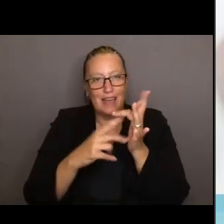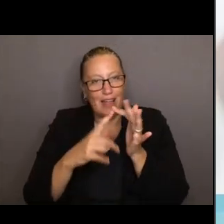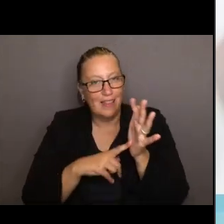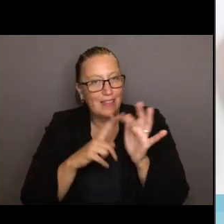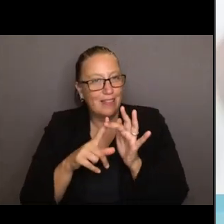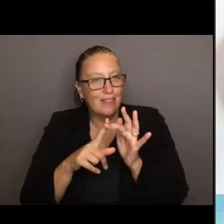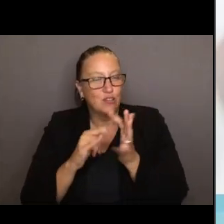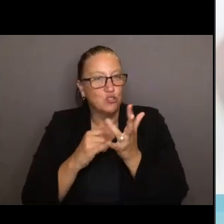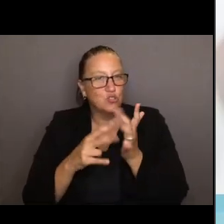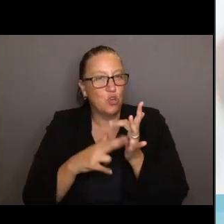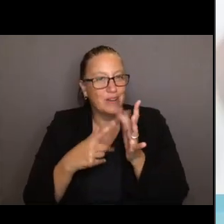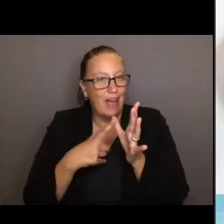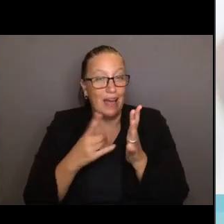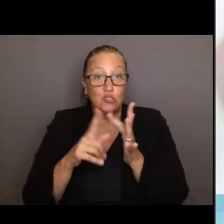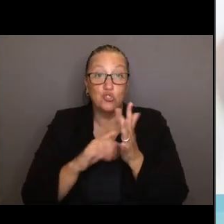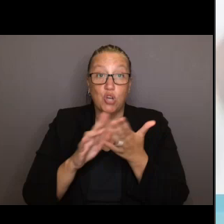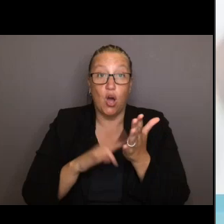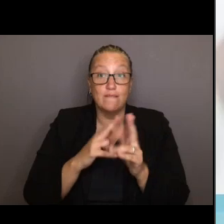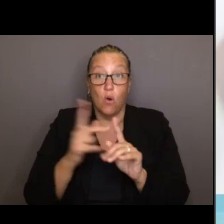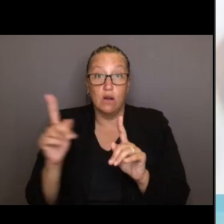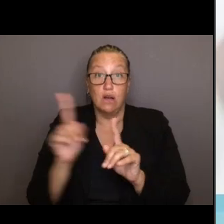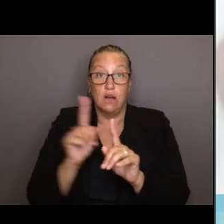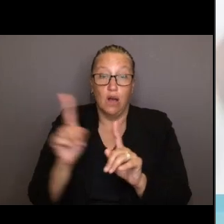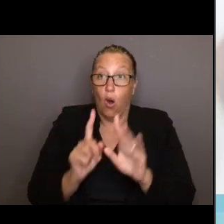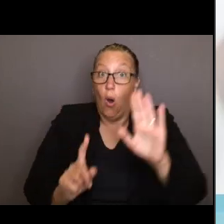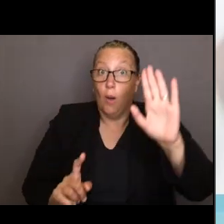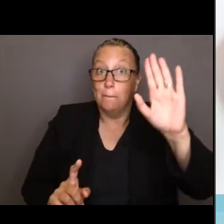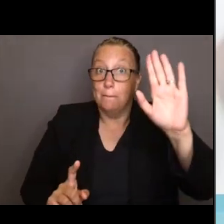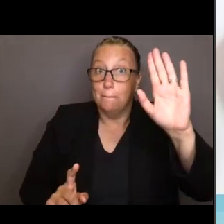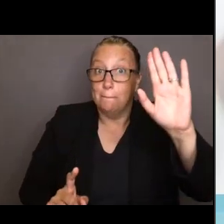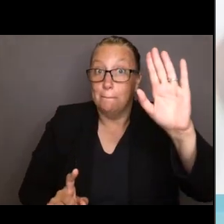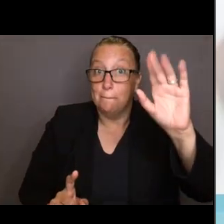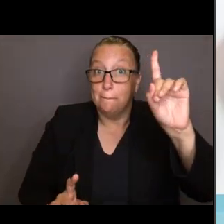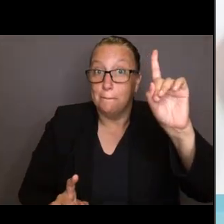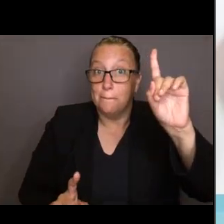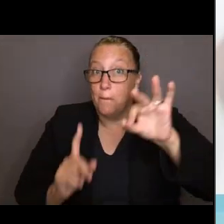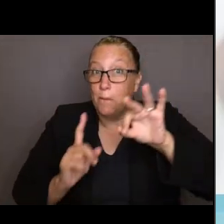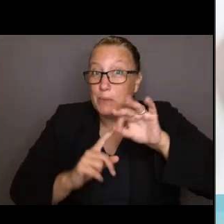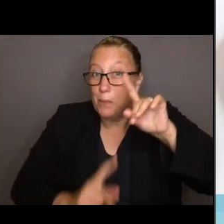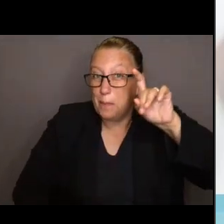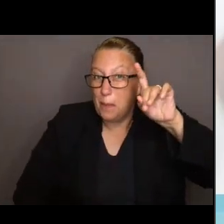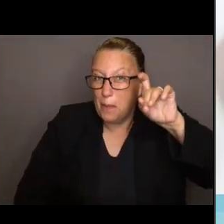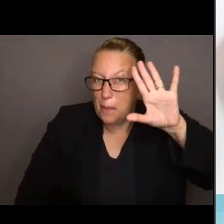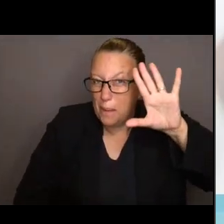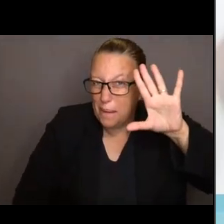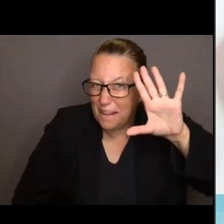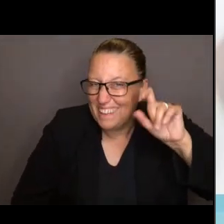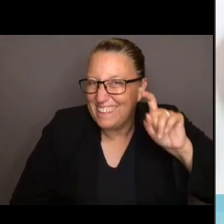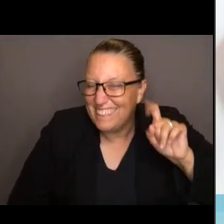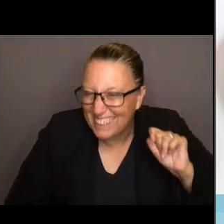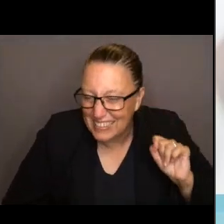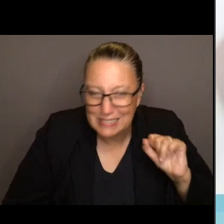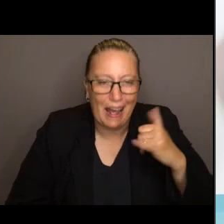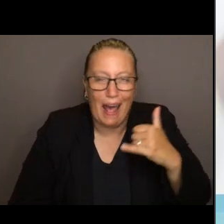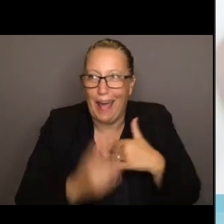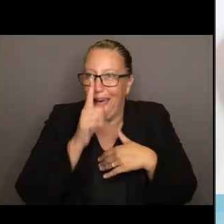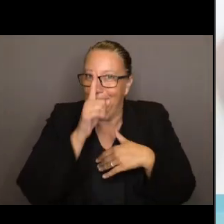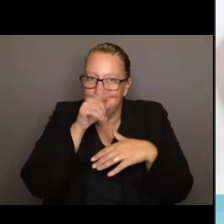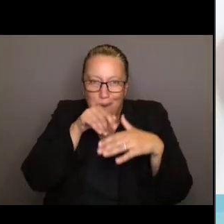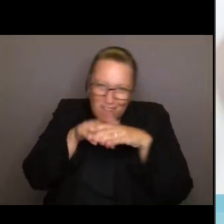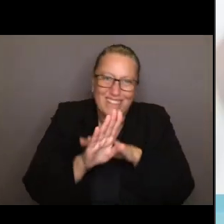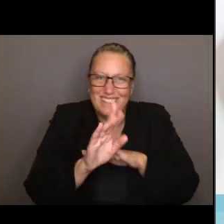And yeah, we hope, oh, actually, we've had one. Another question. Last question has snuck through. Sorry, while I was